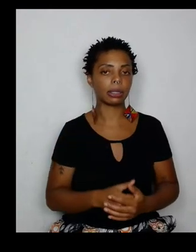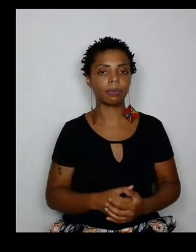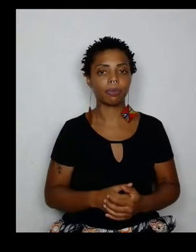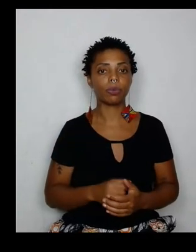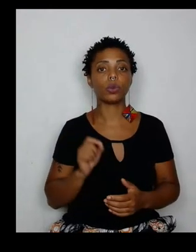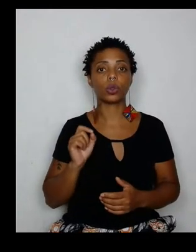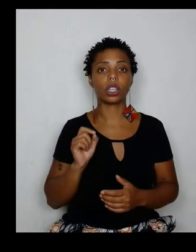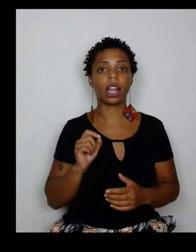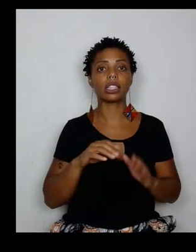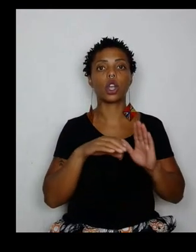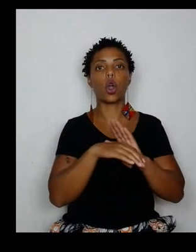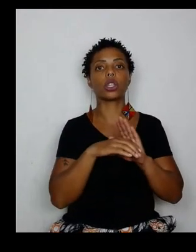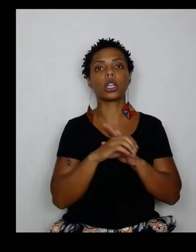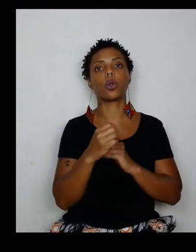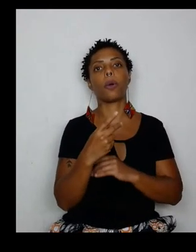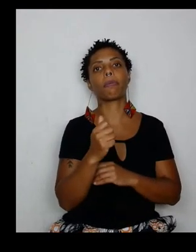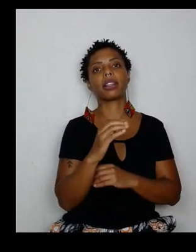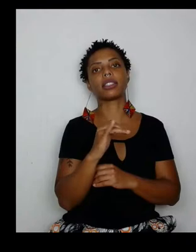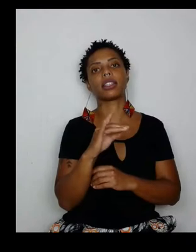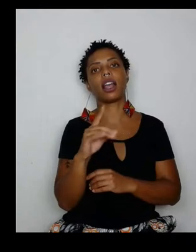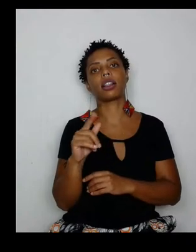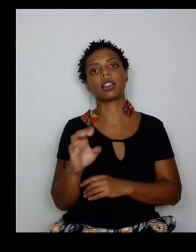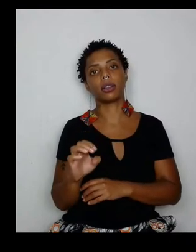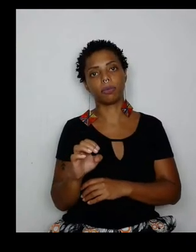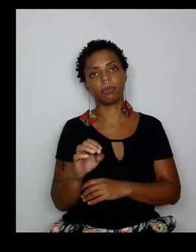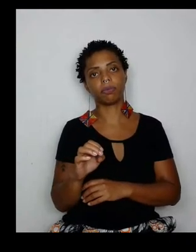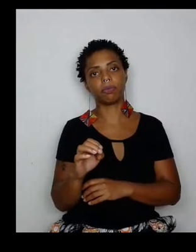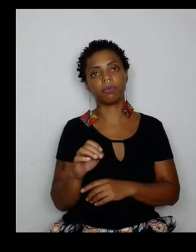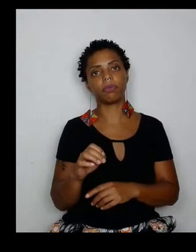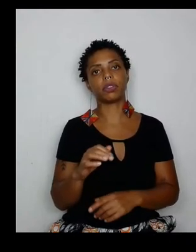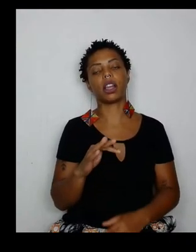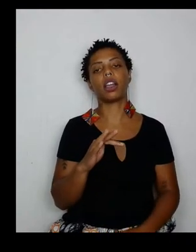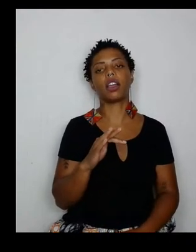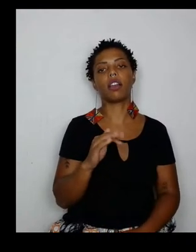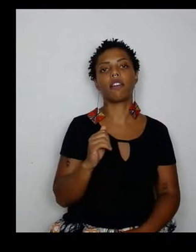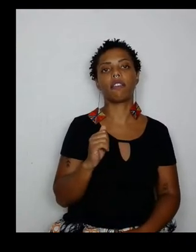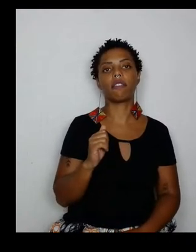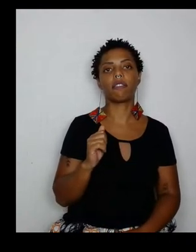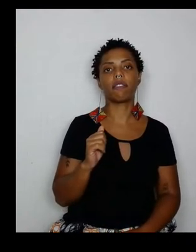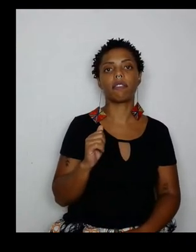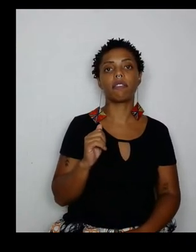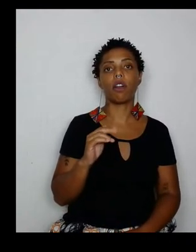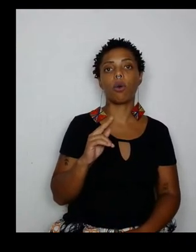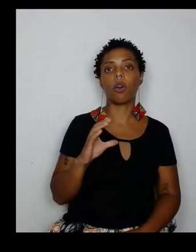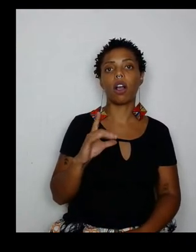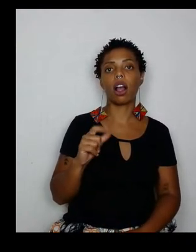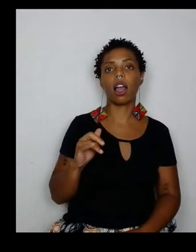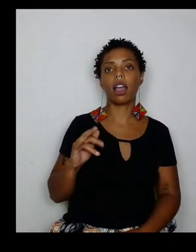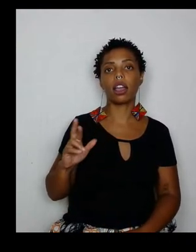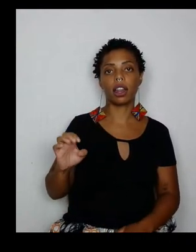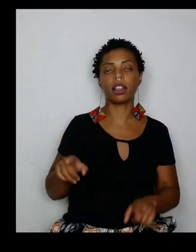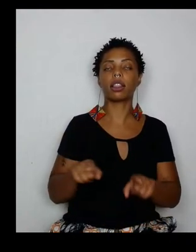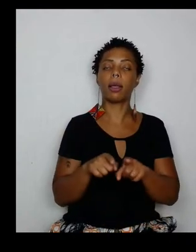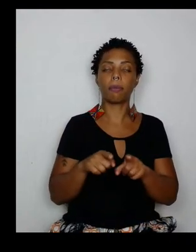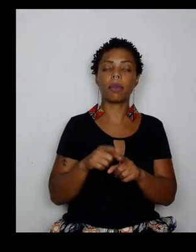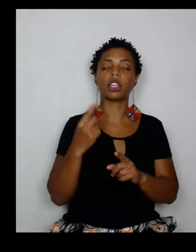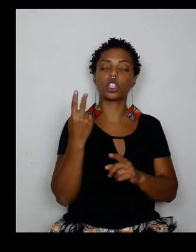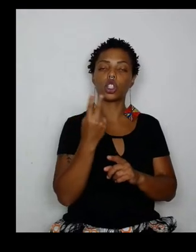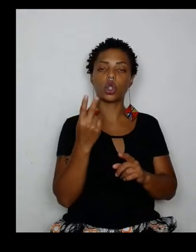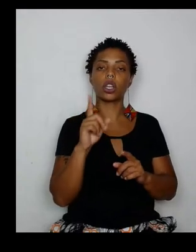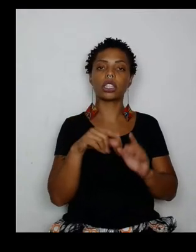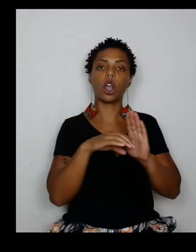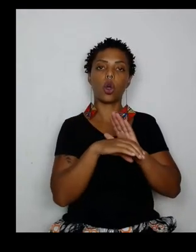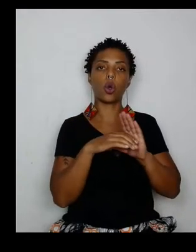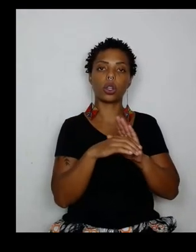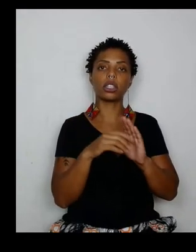faulkner and william faulkner and i thought well if this brown man from um you know can can